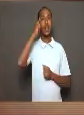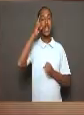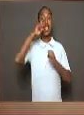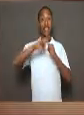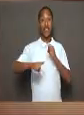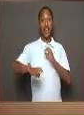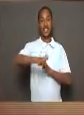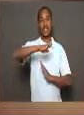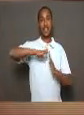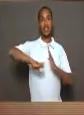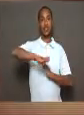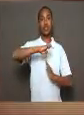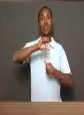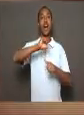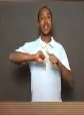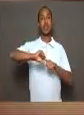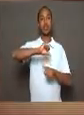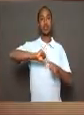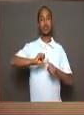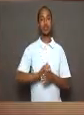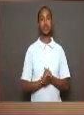valence electrons of atoms.